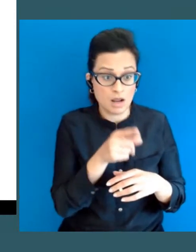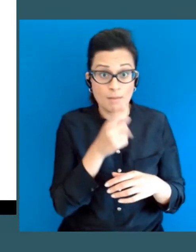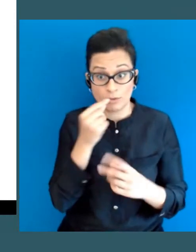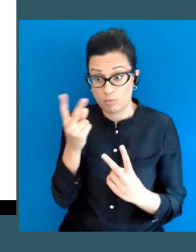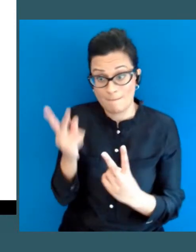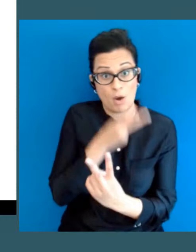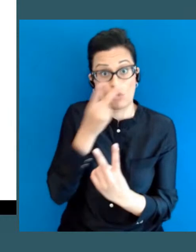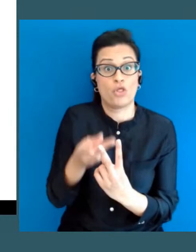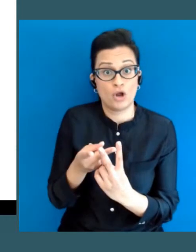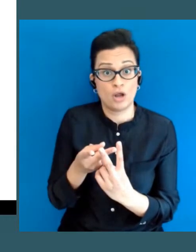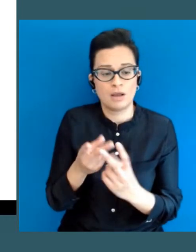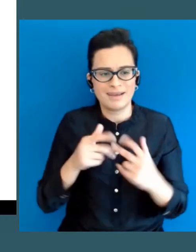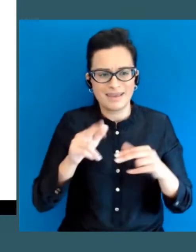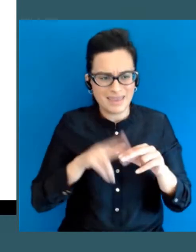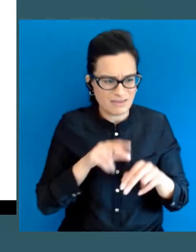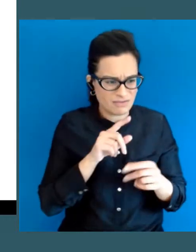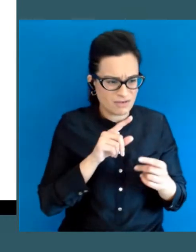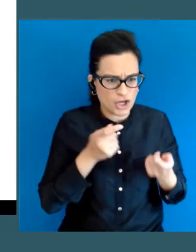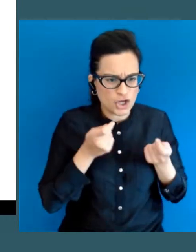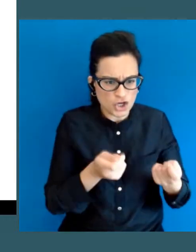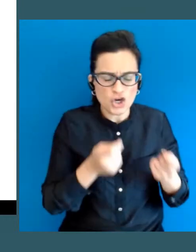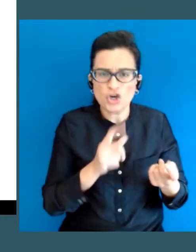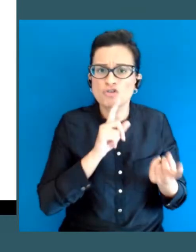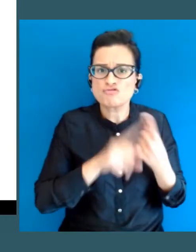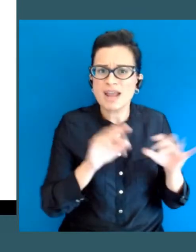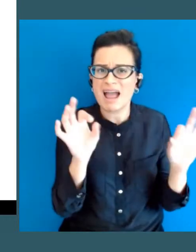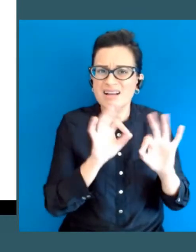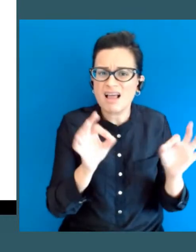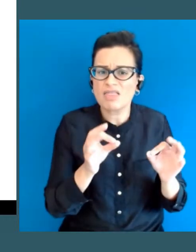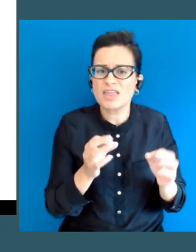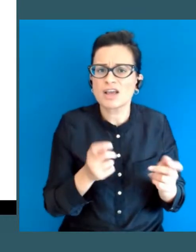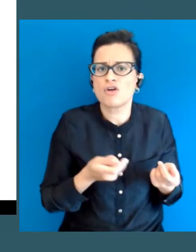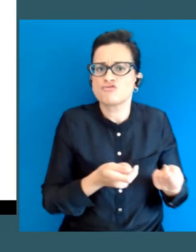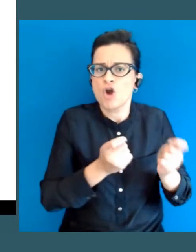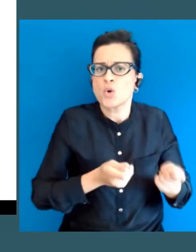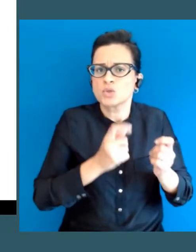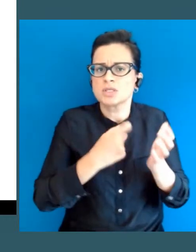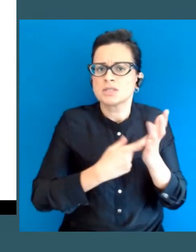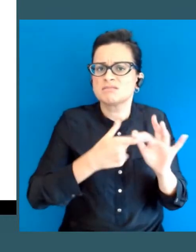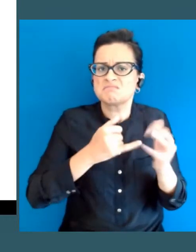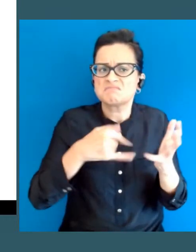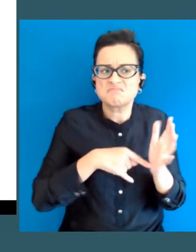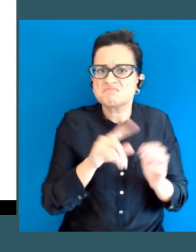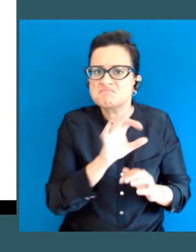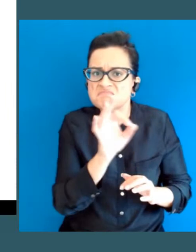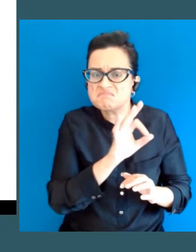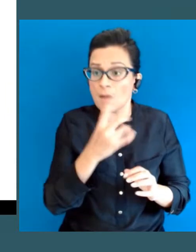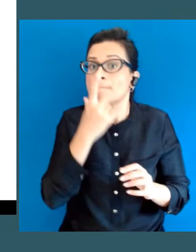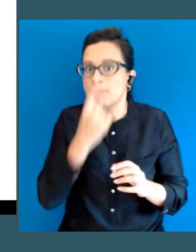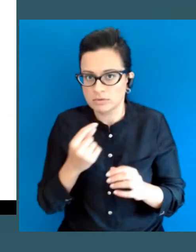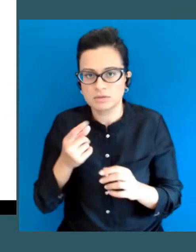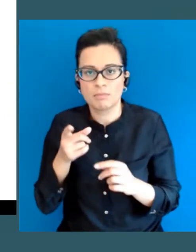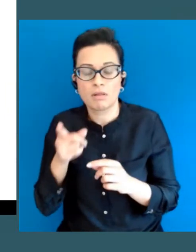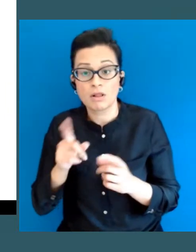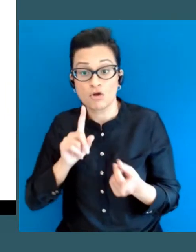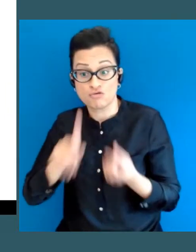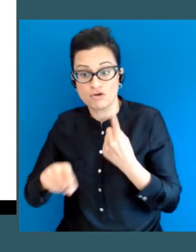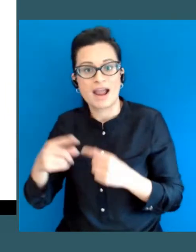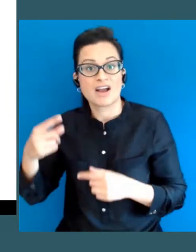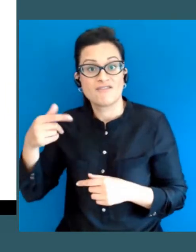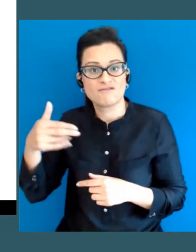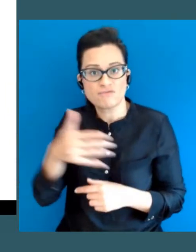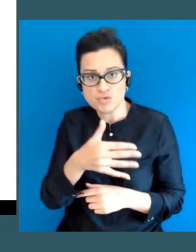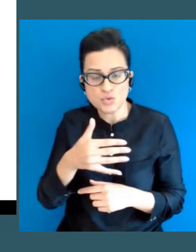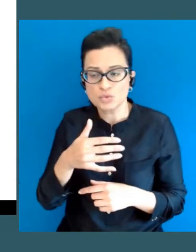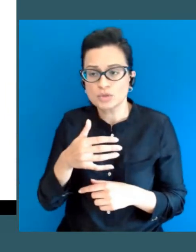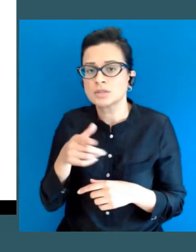don't react to the cooked or roasted nuts, then it's uncommon in pollen flu syndrome, but still possible. And then reaction to fruits we talked about in pollen flu syndrome,